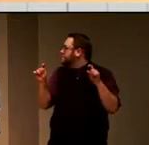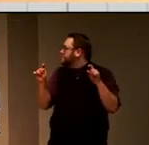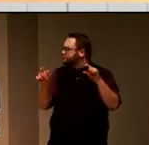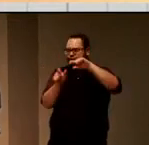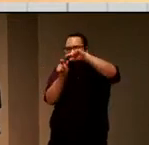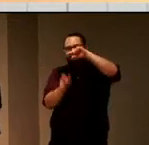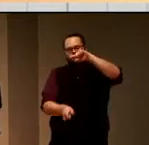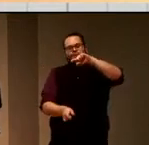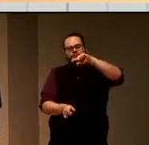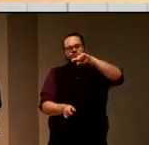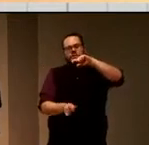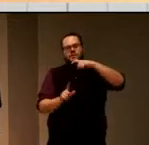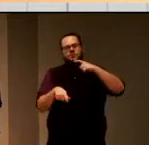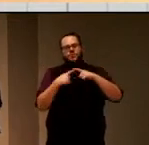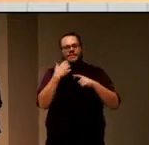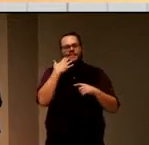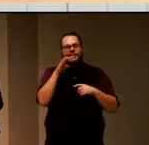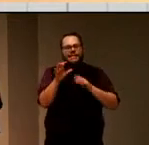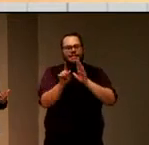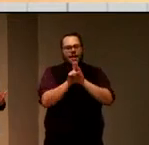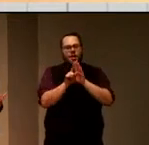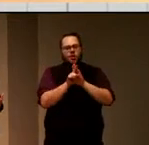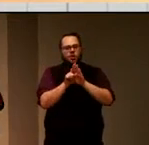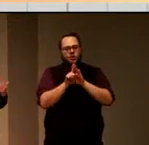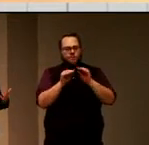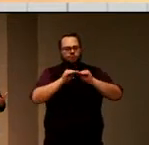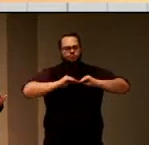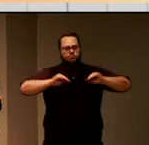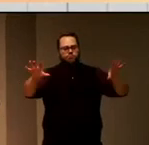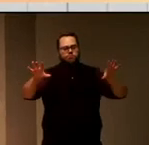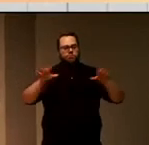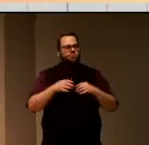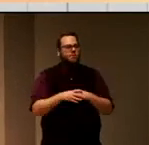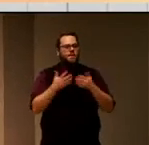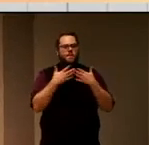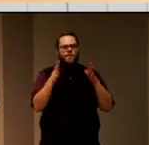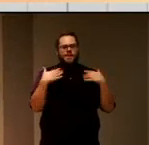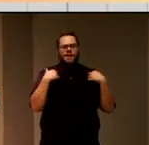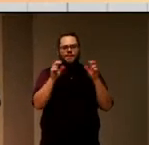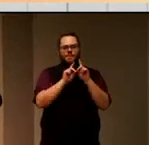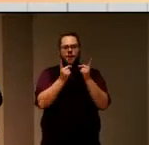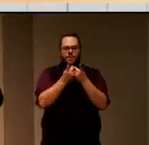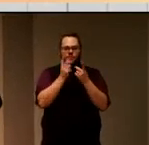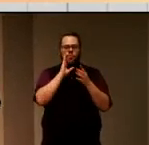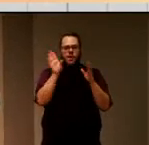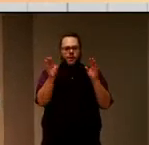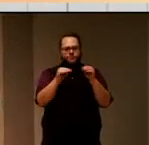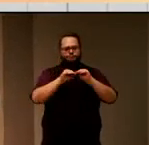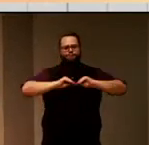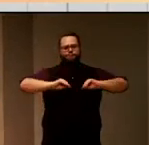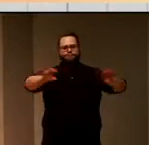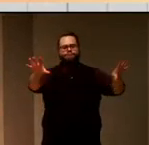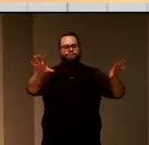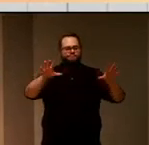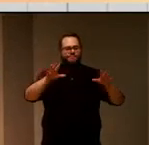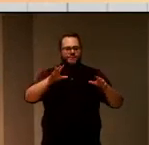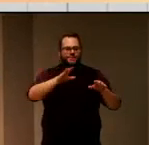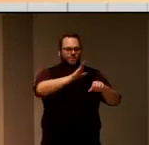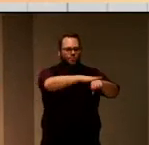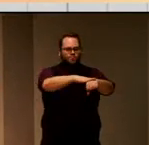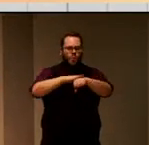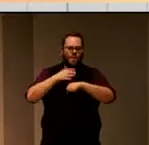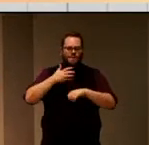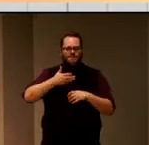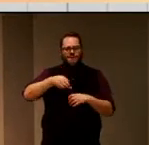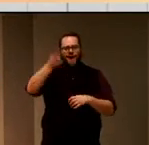is when heat alerts go out. So public health departments often release heat alerts to warn people of high heat. You'll see in